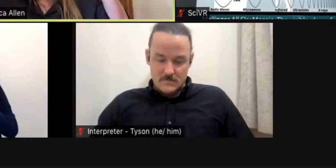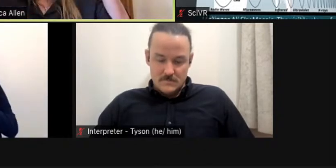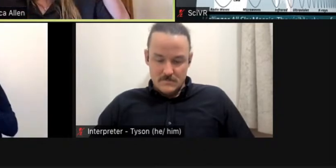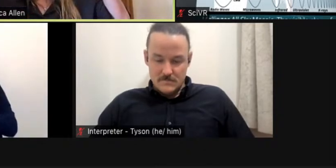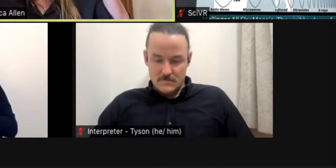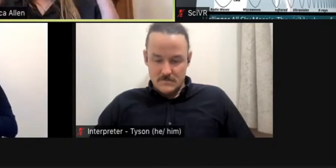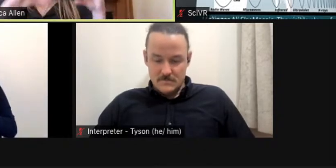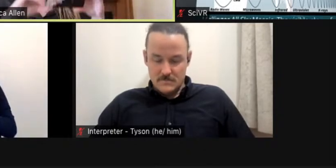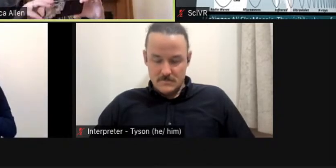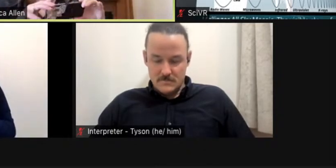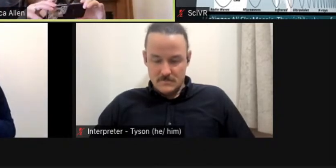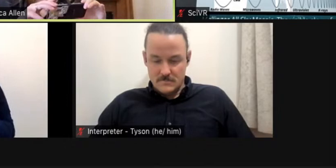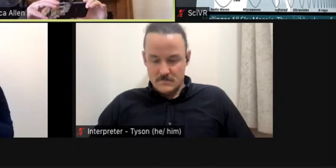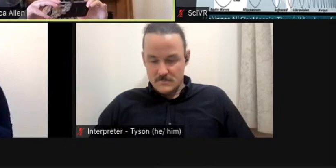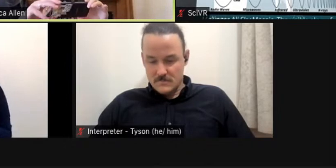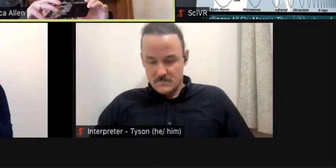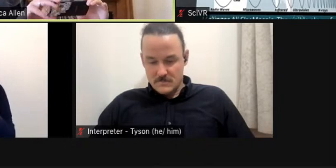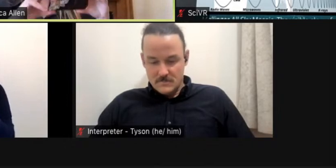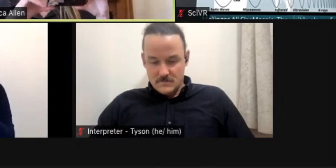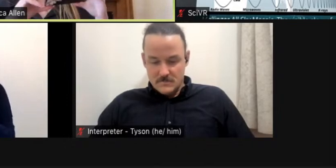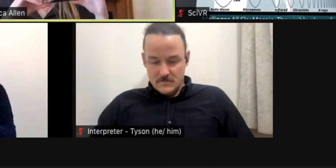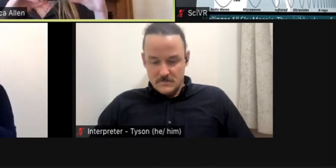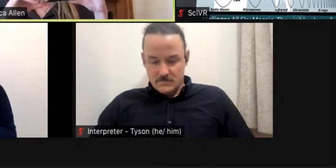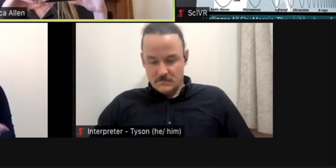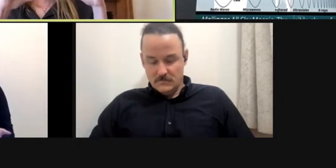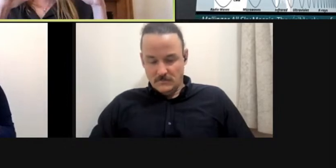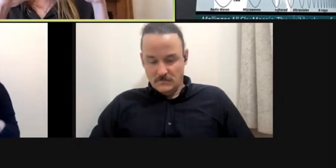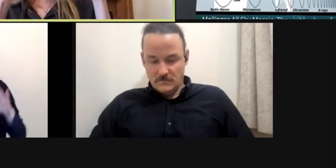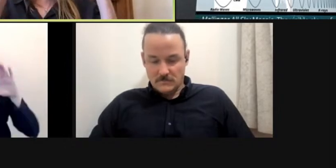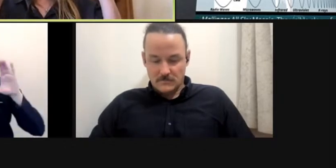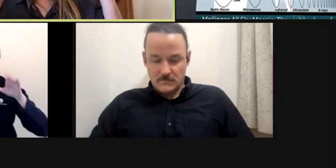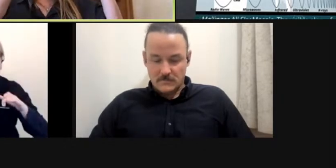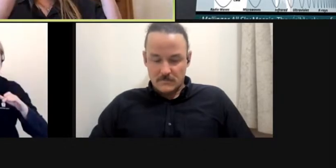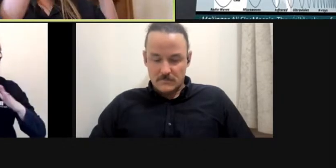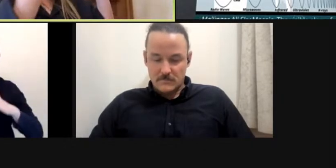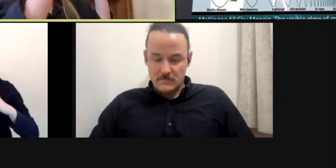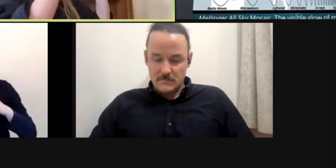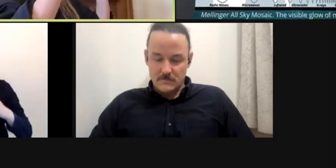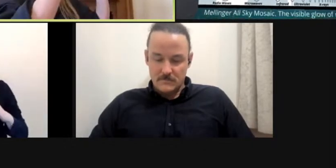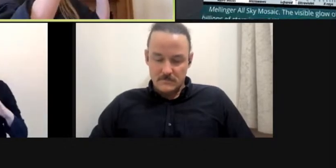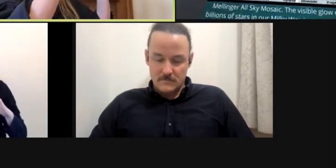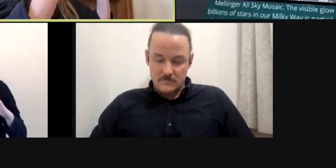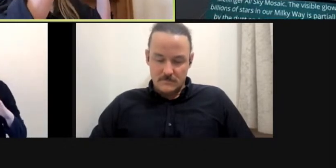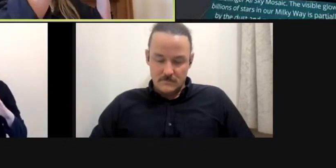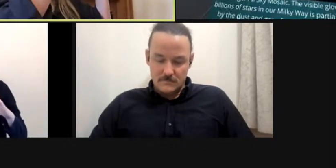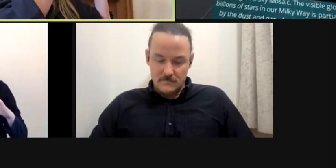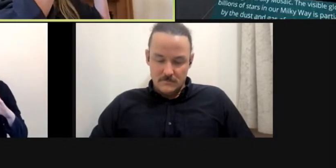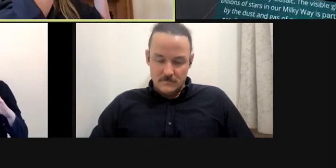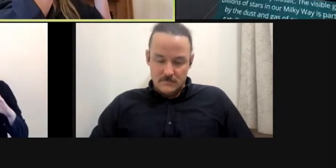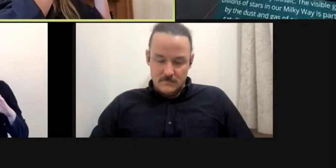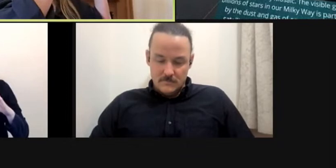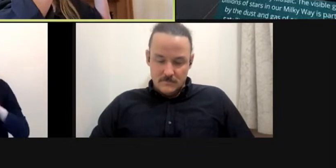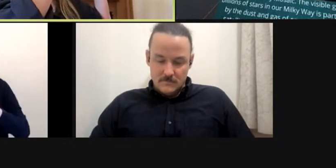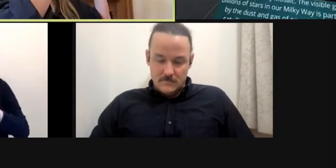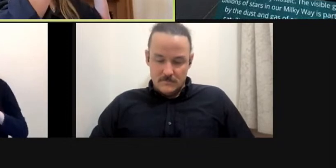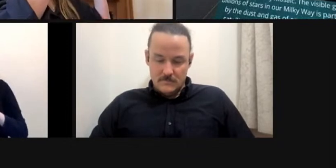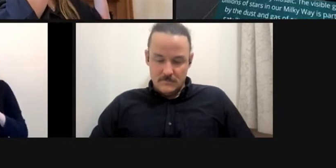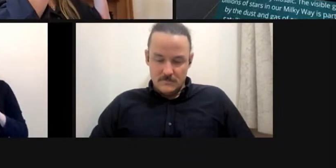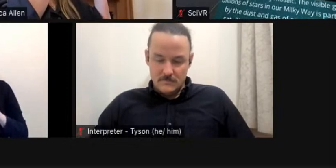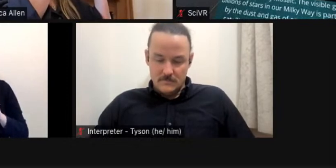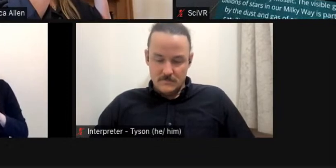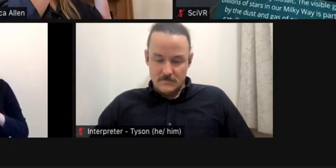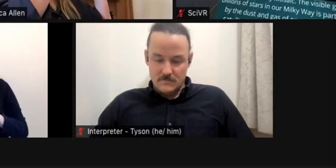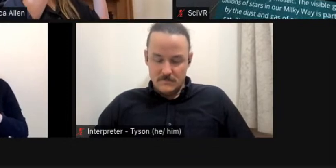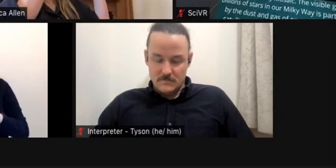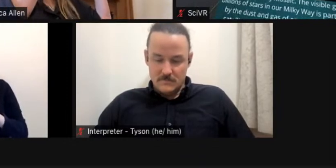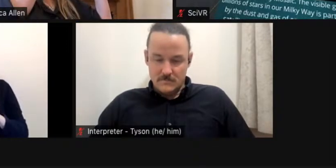we're going to go and we're going to click on our home screen on our menu one more time. Well, not one more, but another time. Another